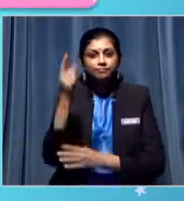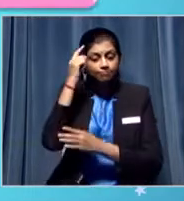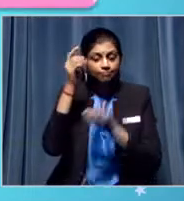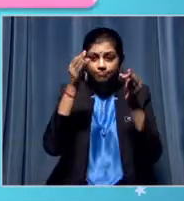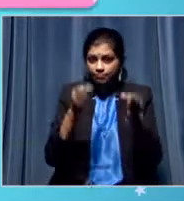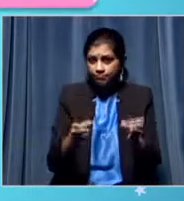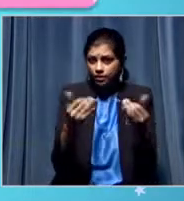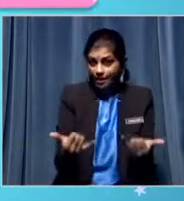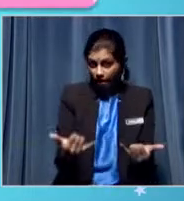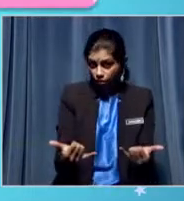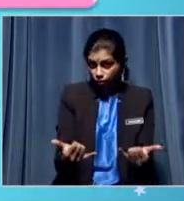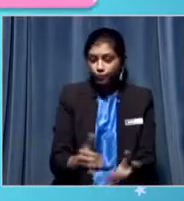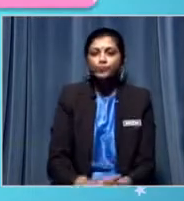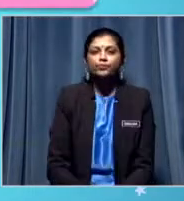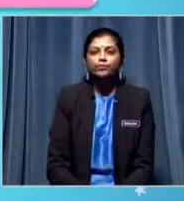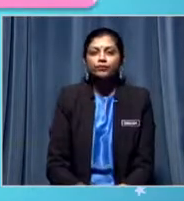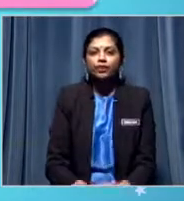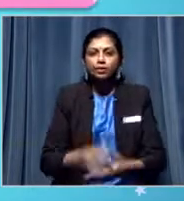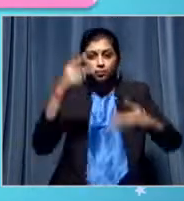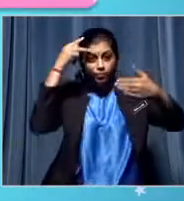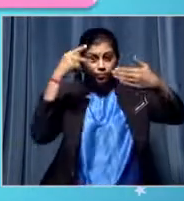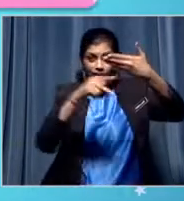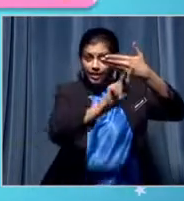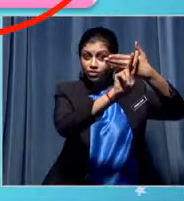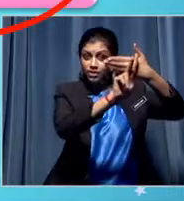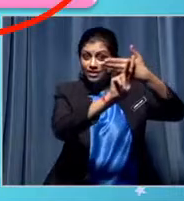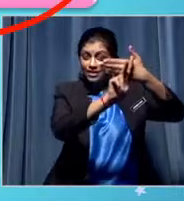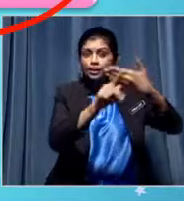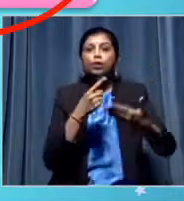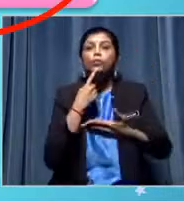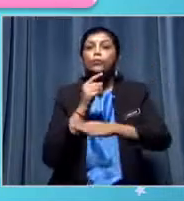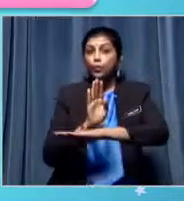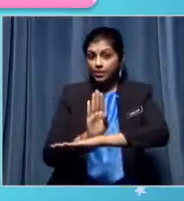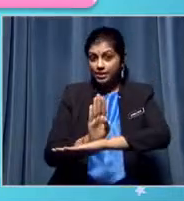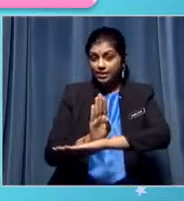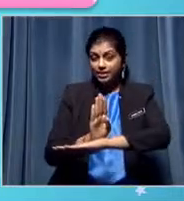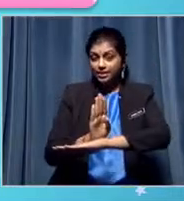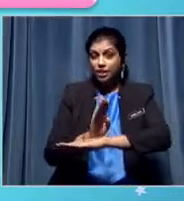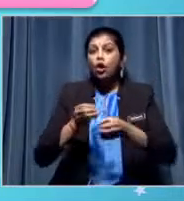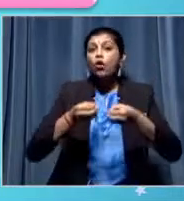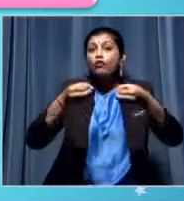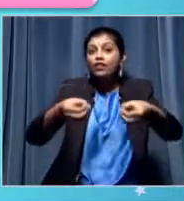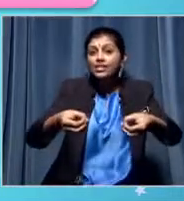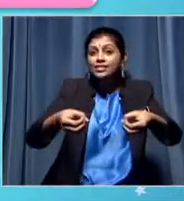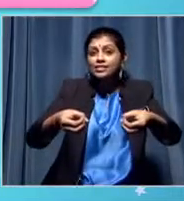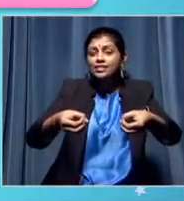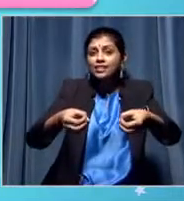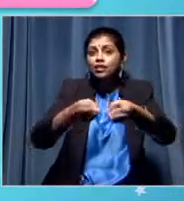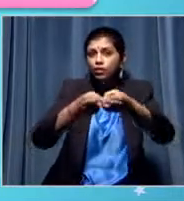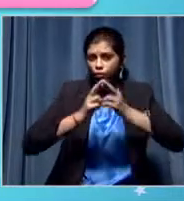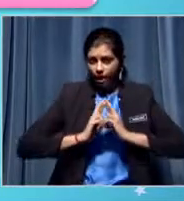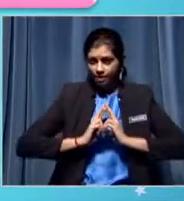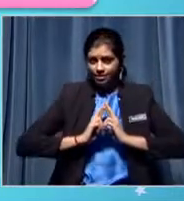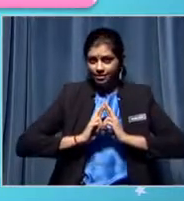on-the-spot decision, predictions, promises, offers,